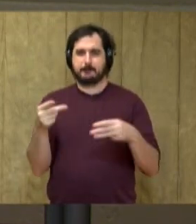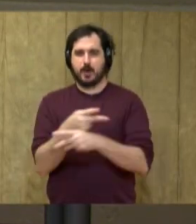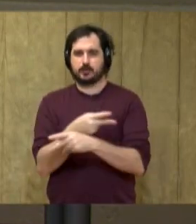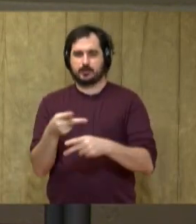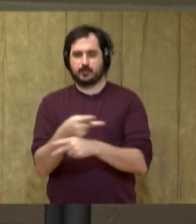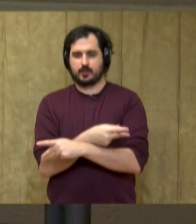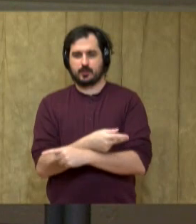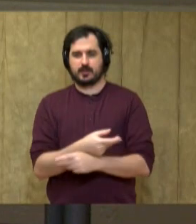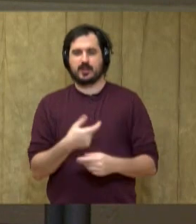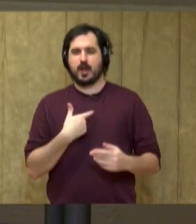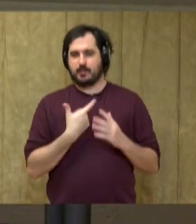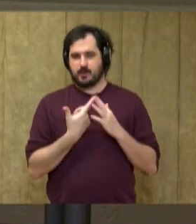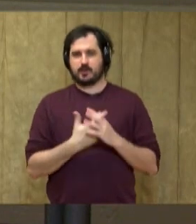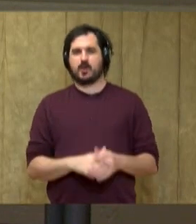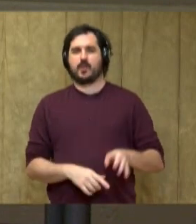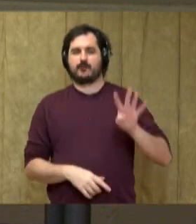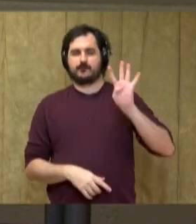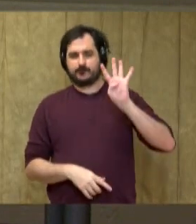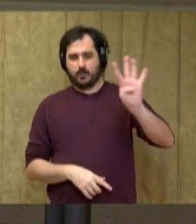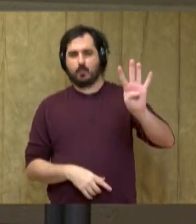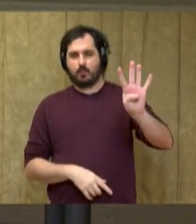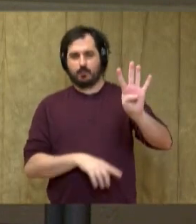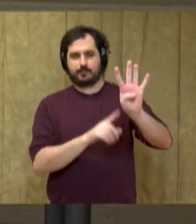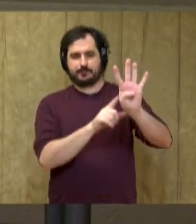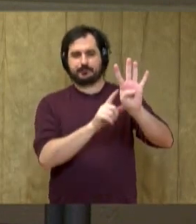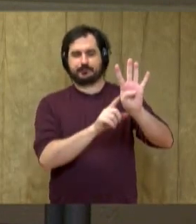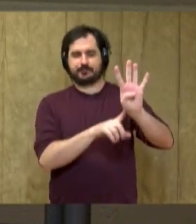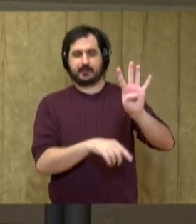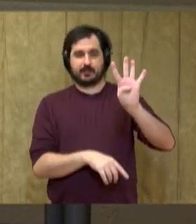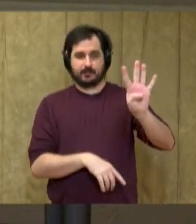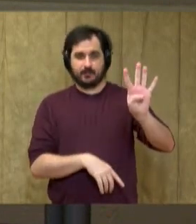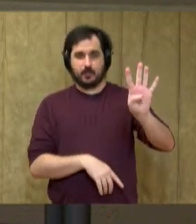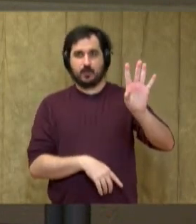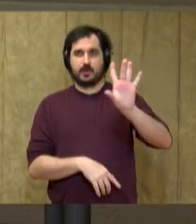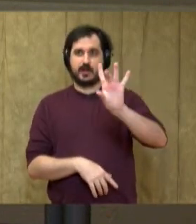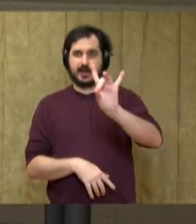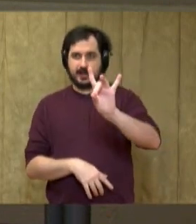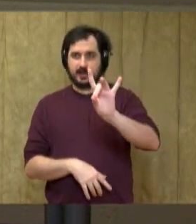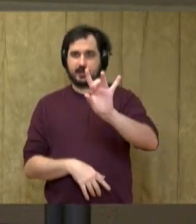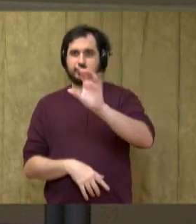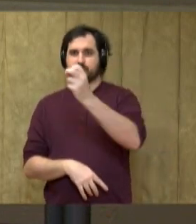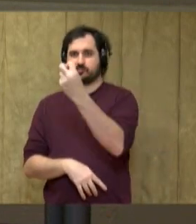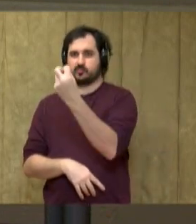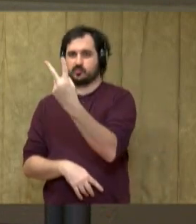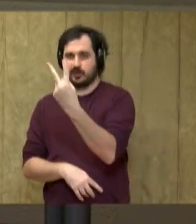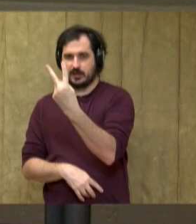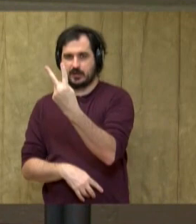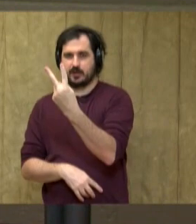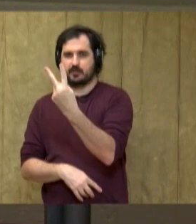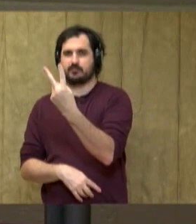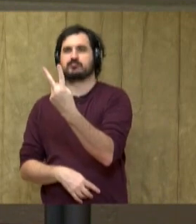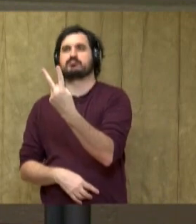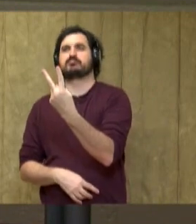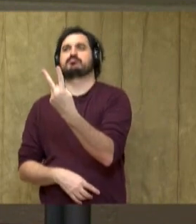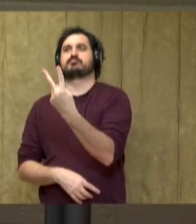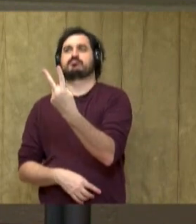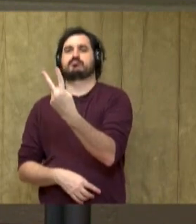8. So with 4, I know 4, 8, 12,